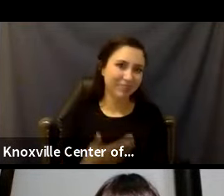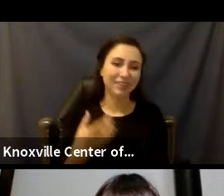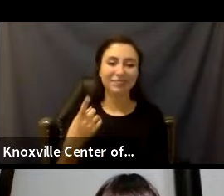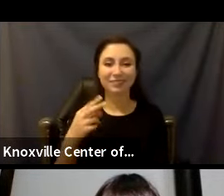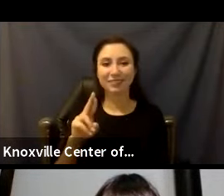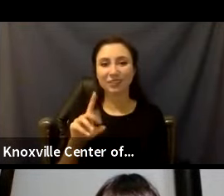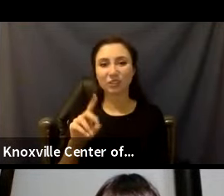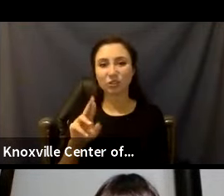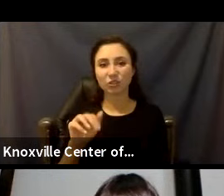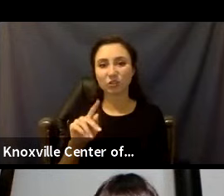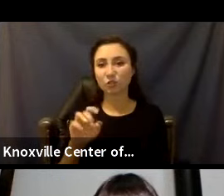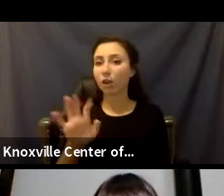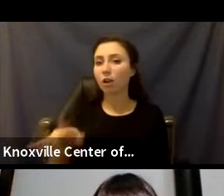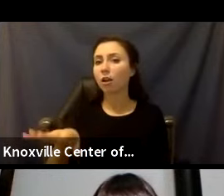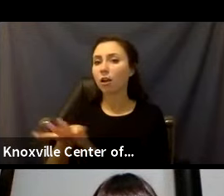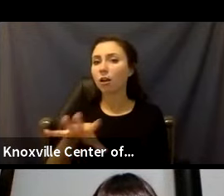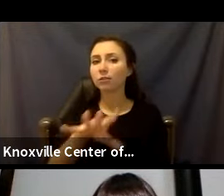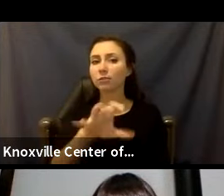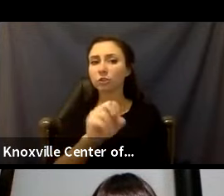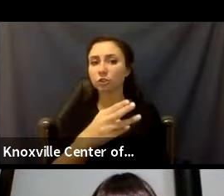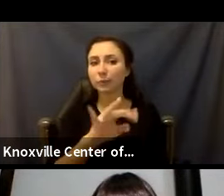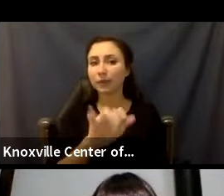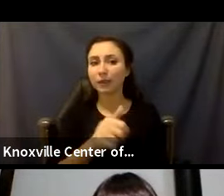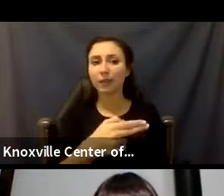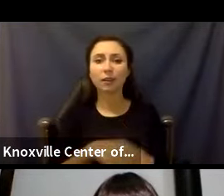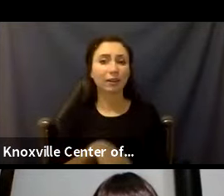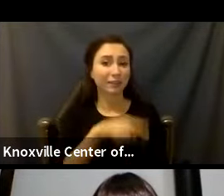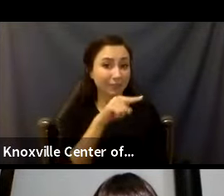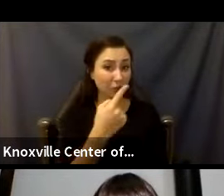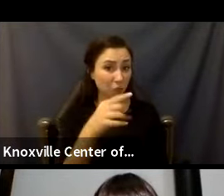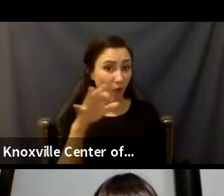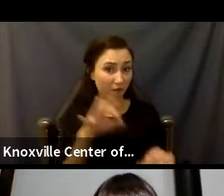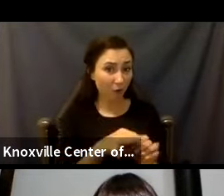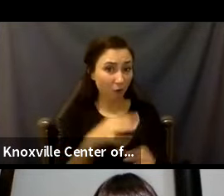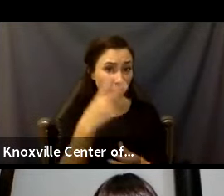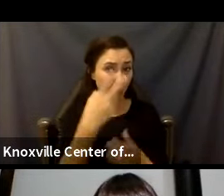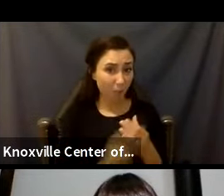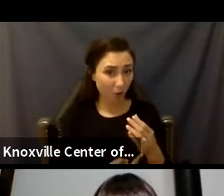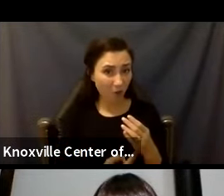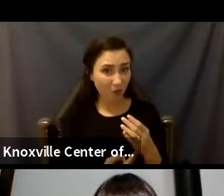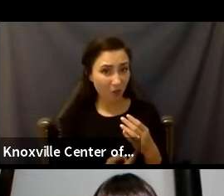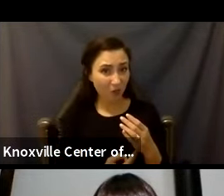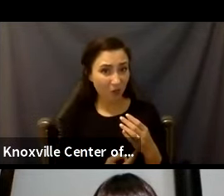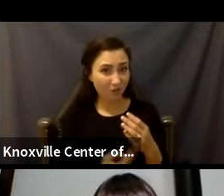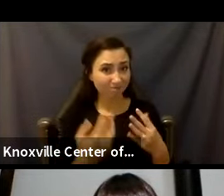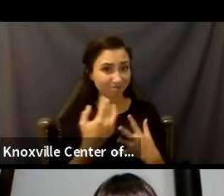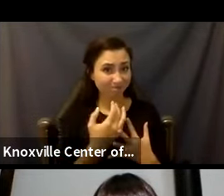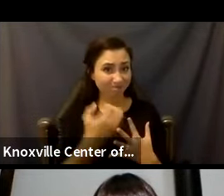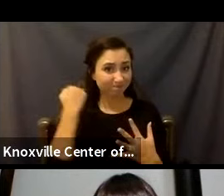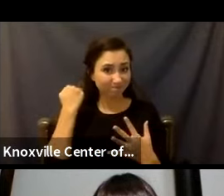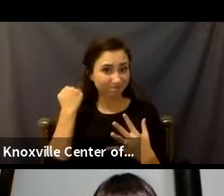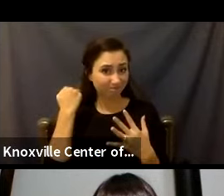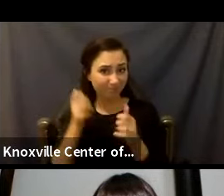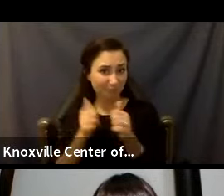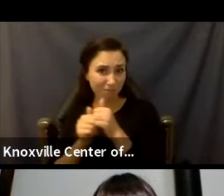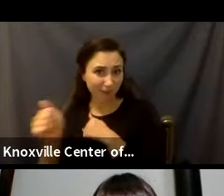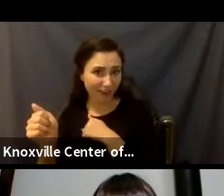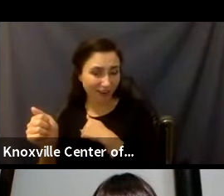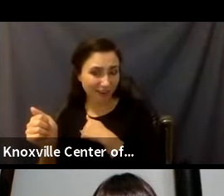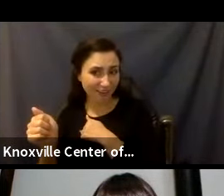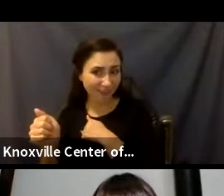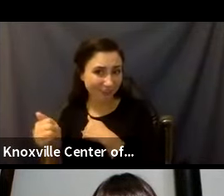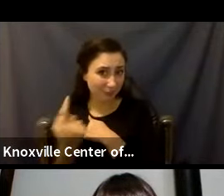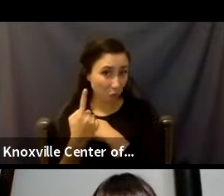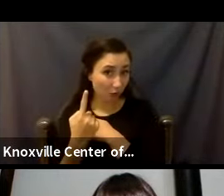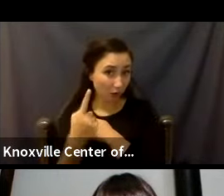Drake, Dr. Gocher, just is this one vote to both rescind and pass? Is it